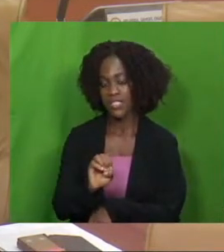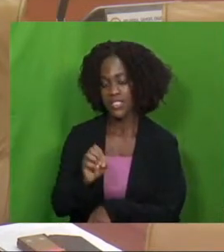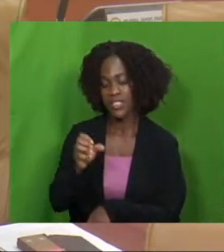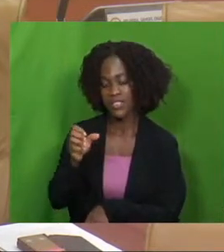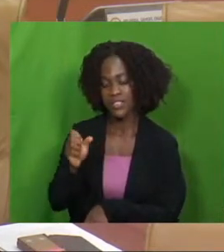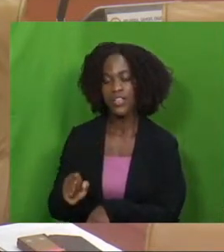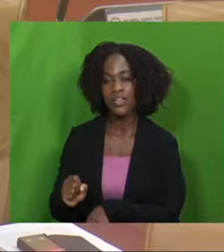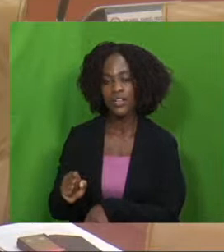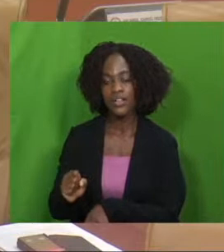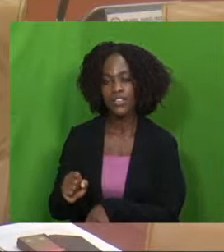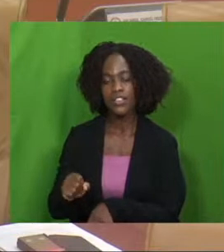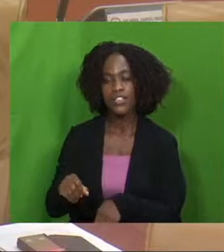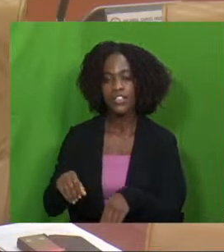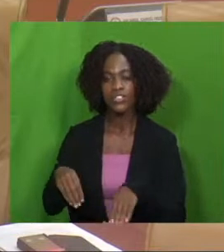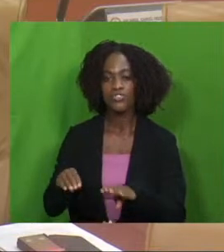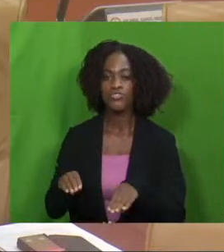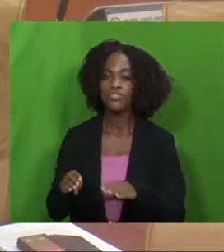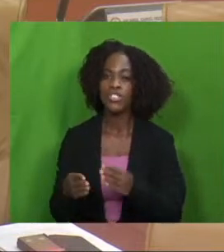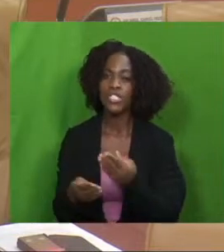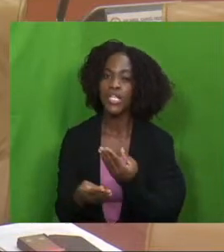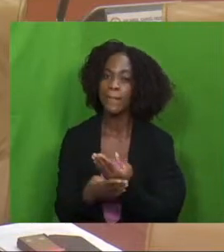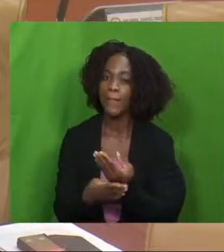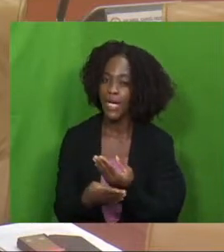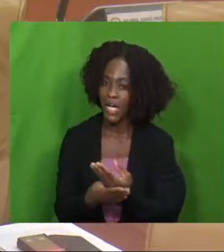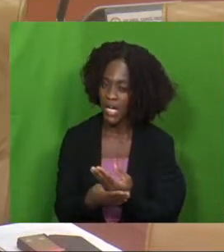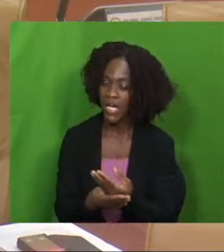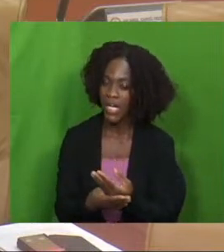Bank. Mr. Speaker, the